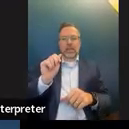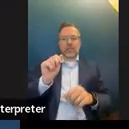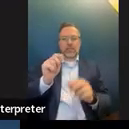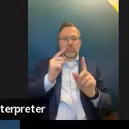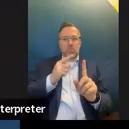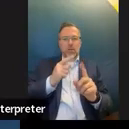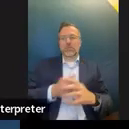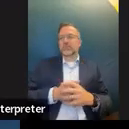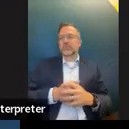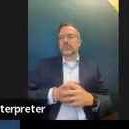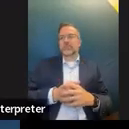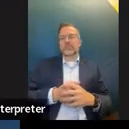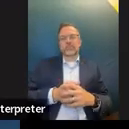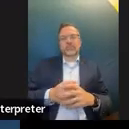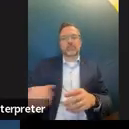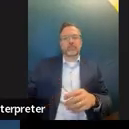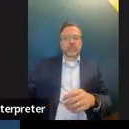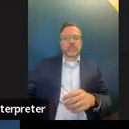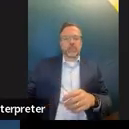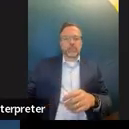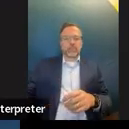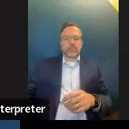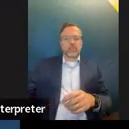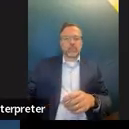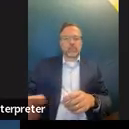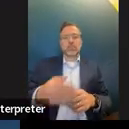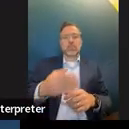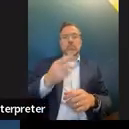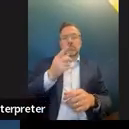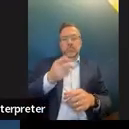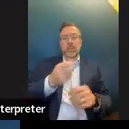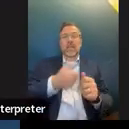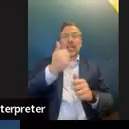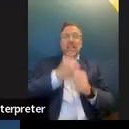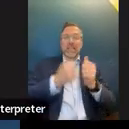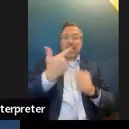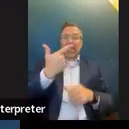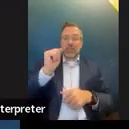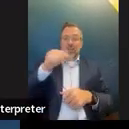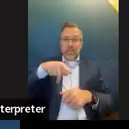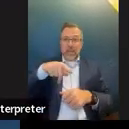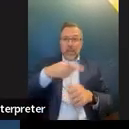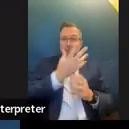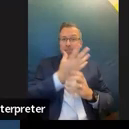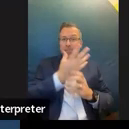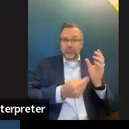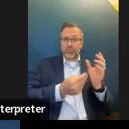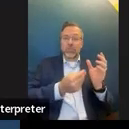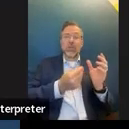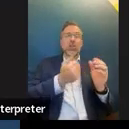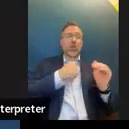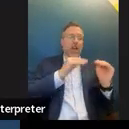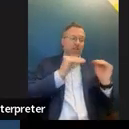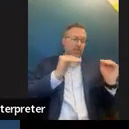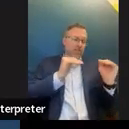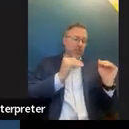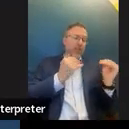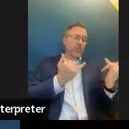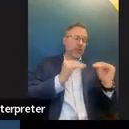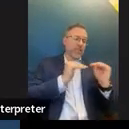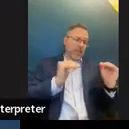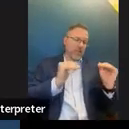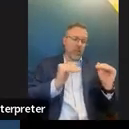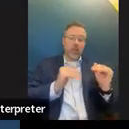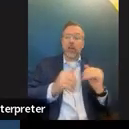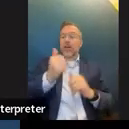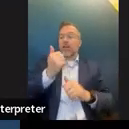So here is our alignment again. For every gap, you have a present level, you have a goal. For every goal, you have a present level, you have a gap. It's